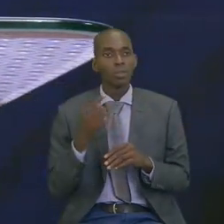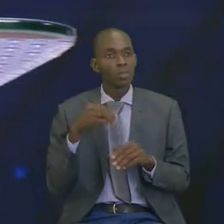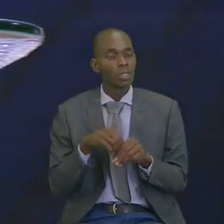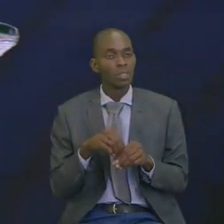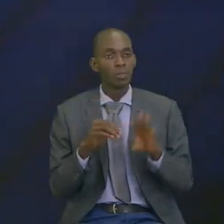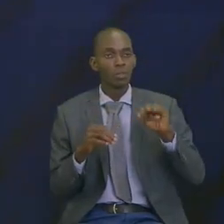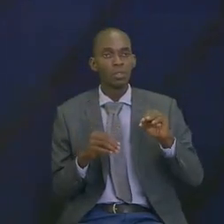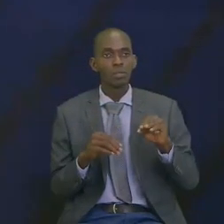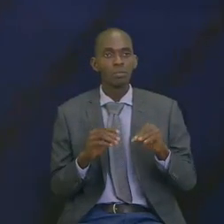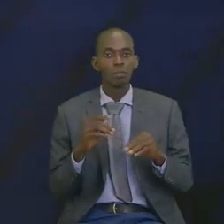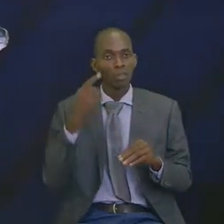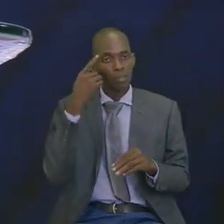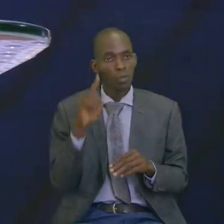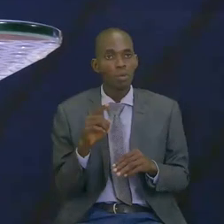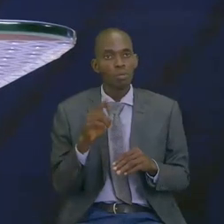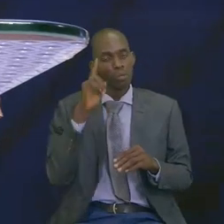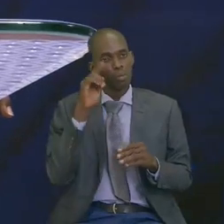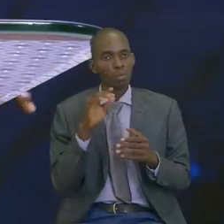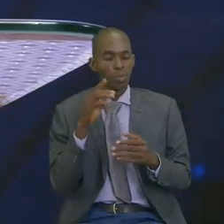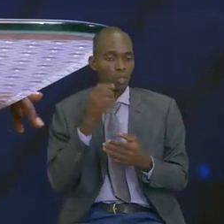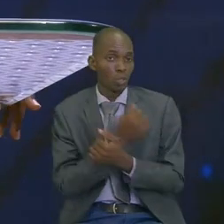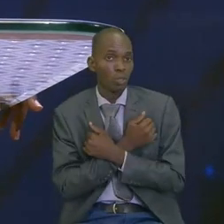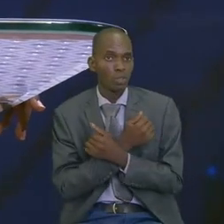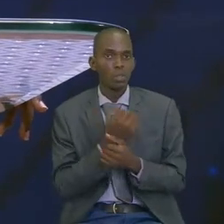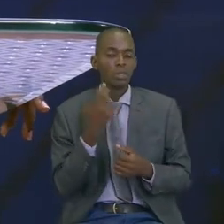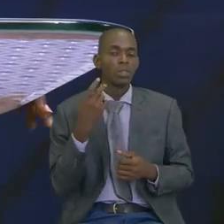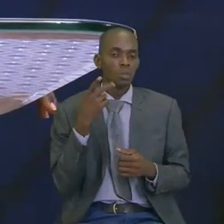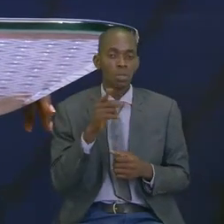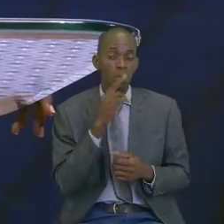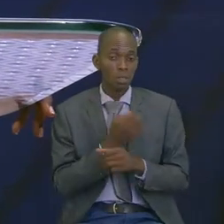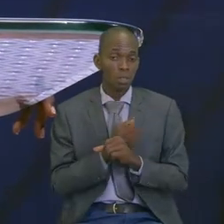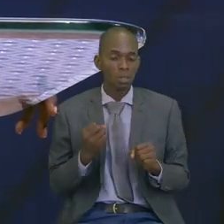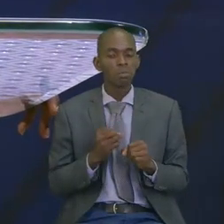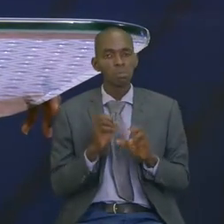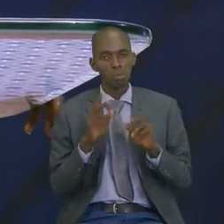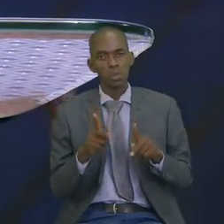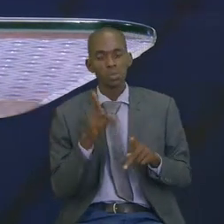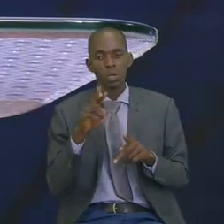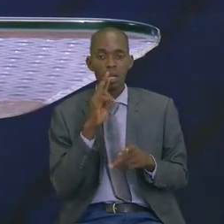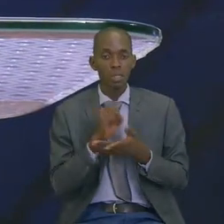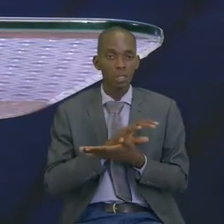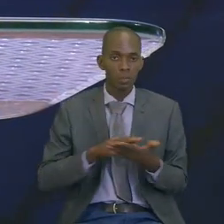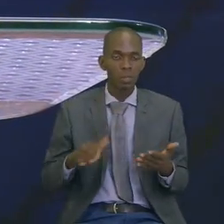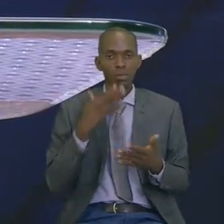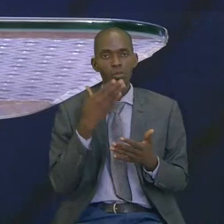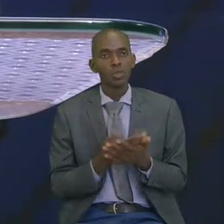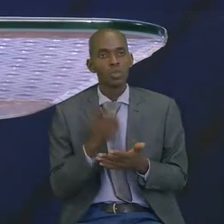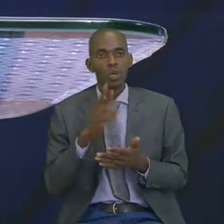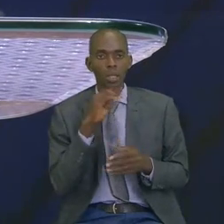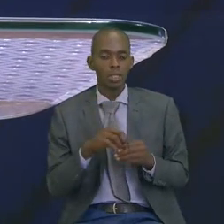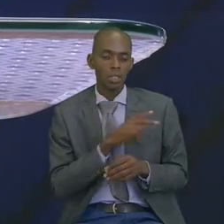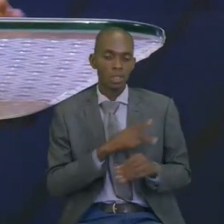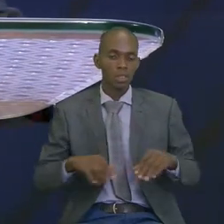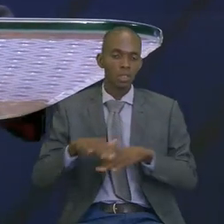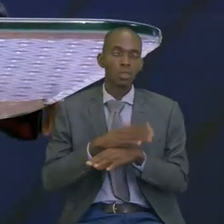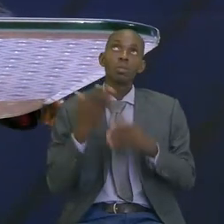Verse 14 says, wherefore beloved, you are born again, wherefore beloved, you are sanctified, wherefore beloved, you are in the kingdom, you are serving